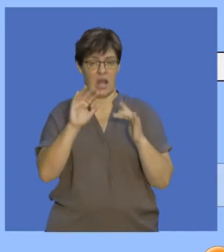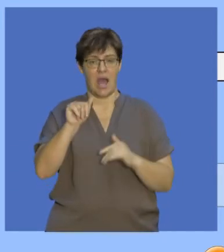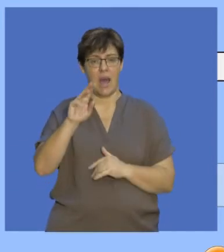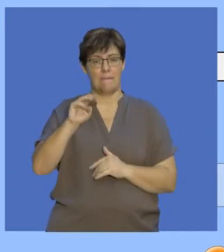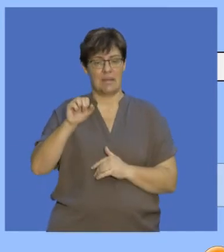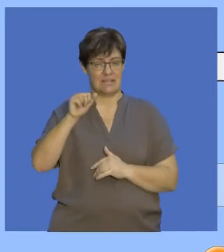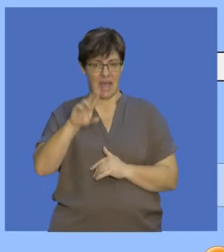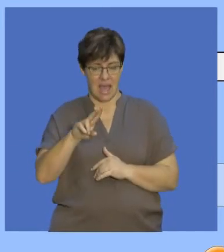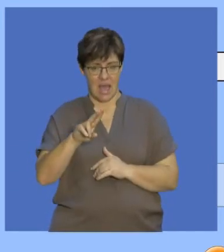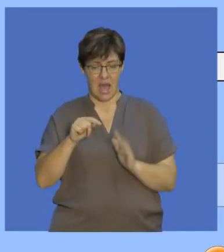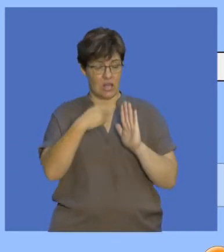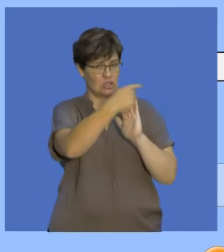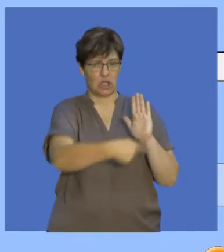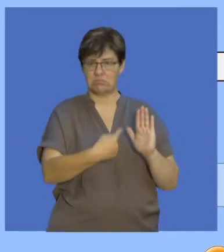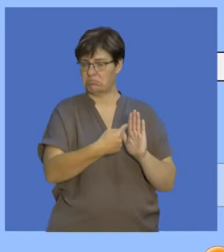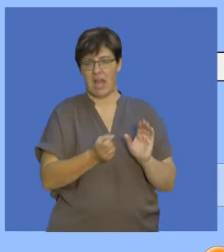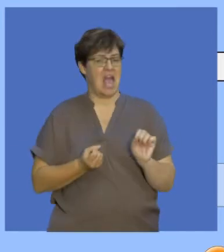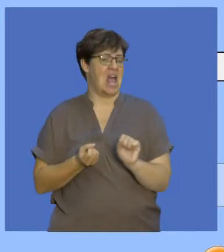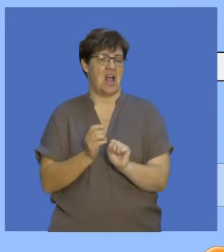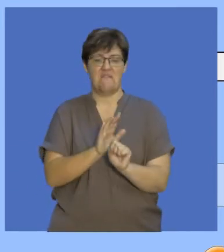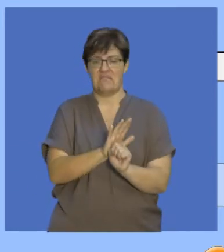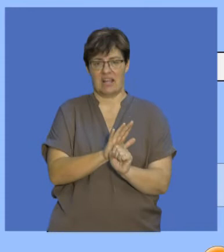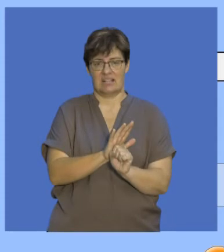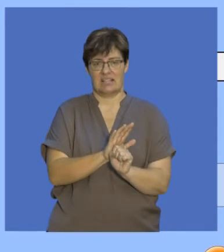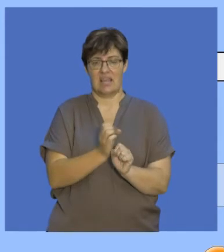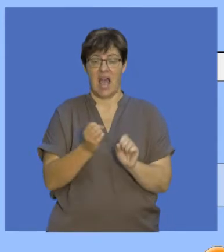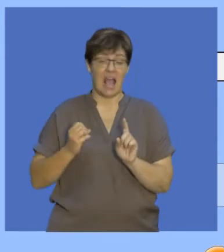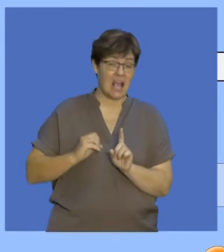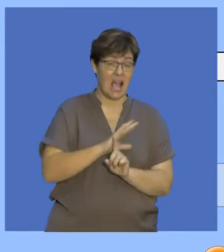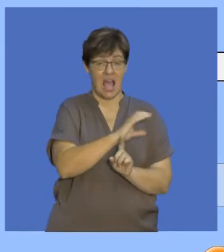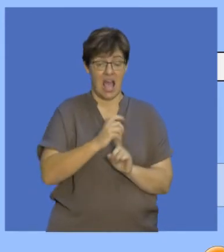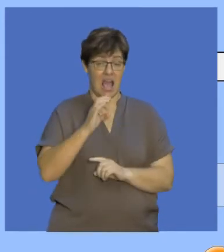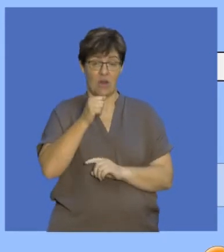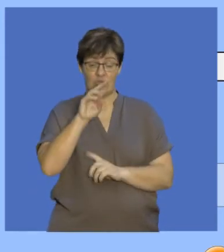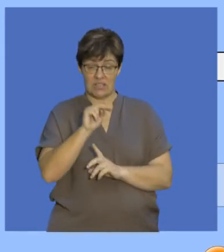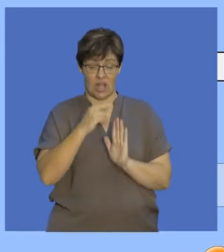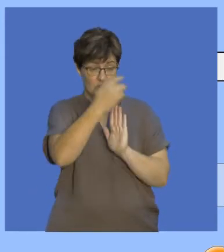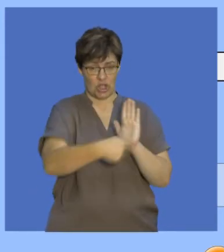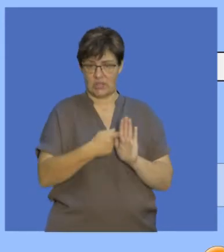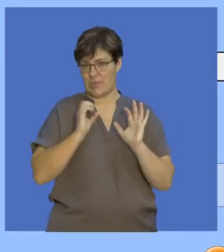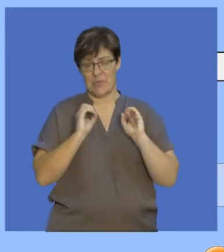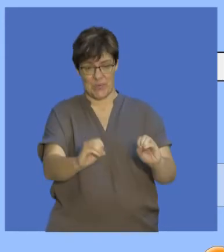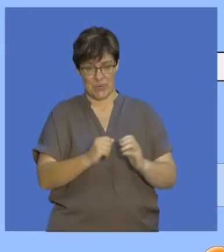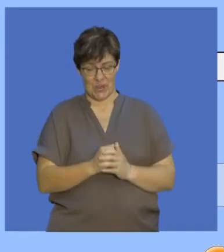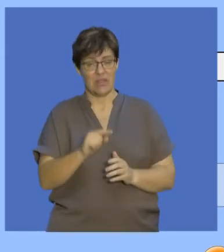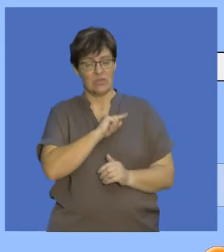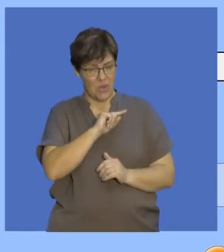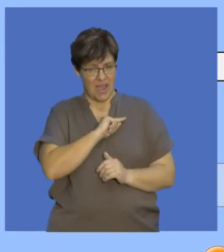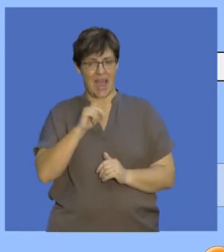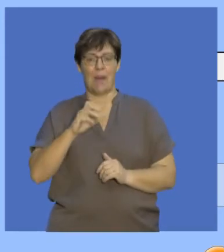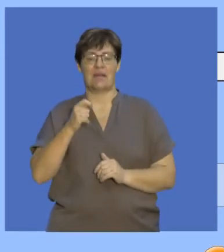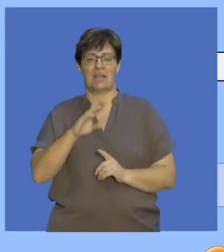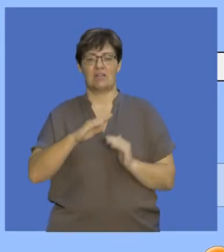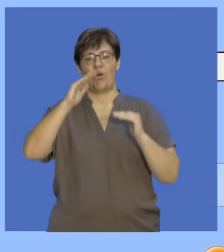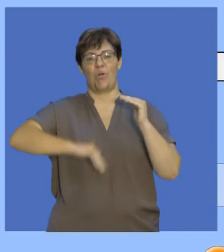ammeter in a circuit does not affect the total current in the circuit, which is why we say an ammeter is actually